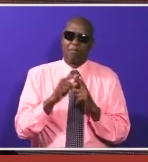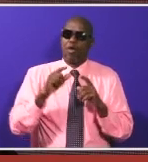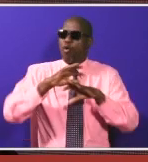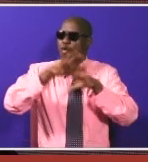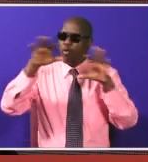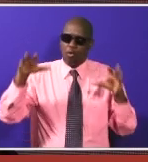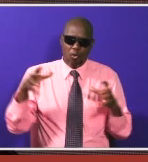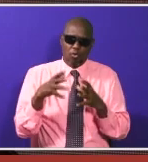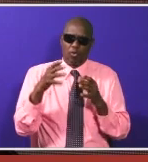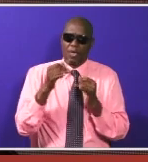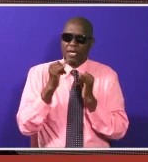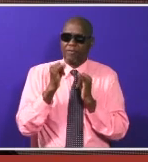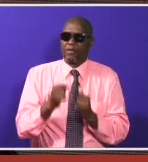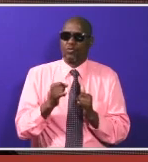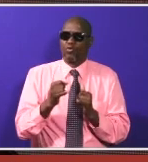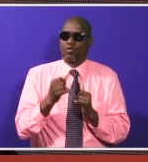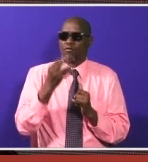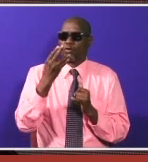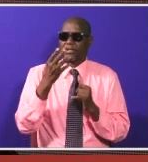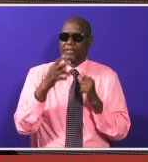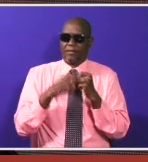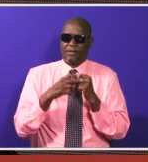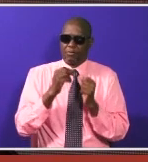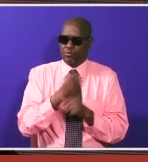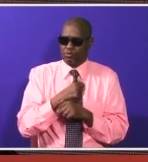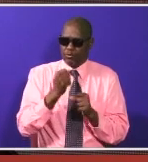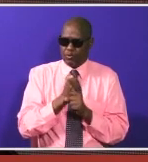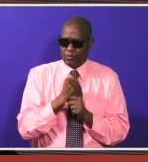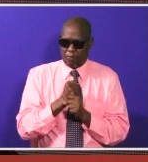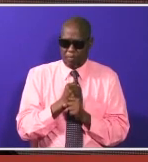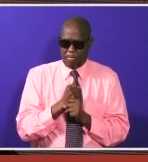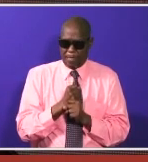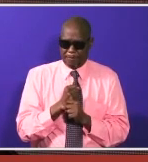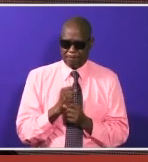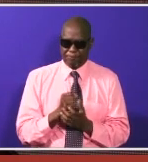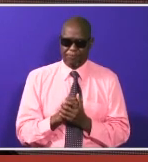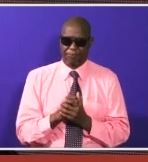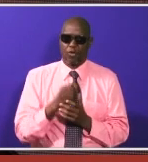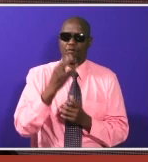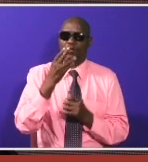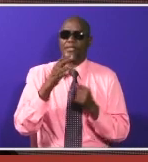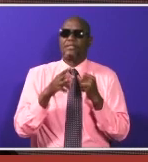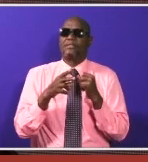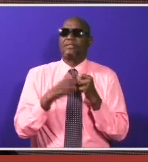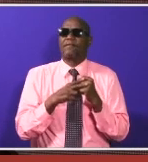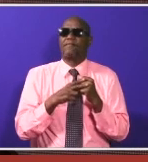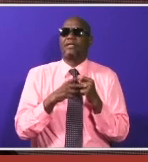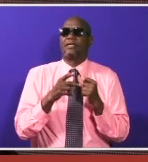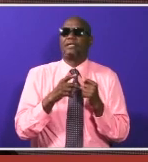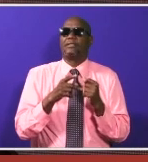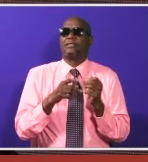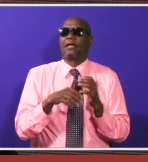individual allowances, they come to 247. So the number 247 should not come out to say that we have a